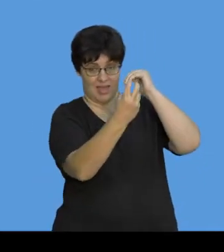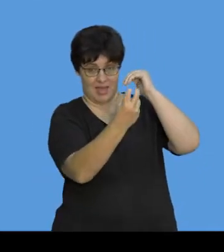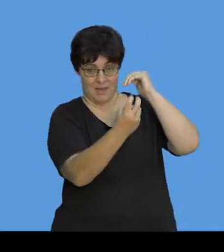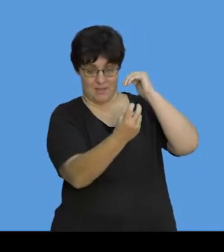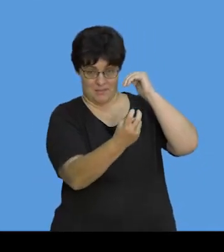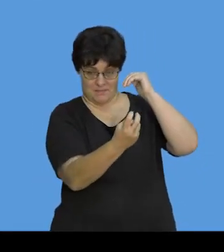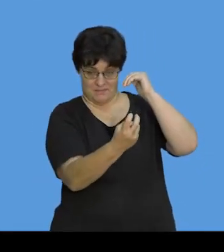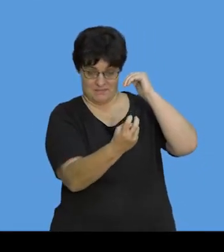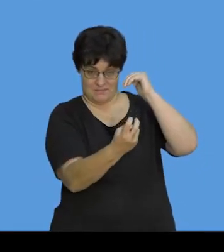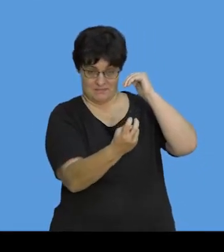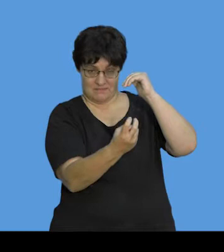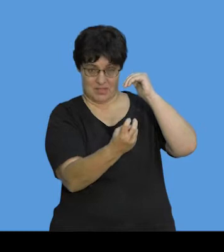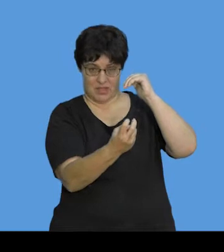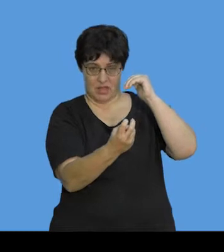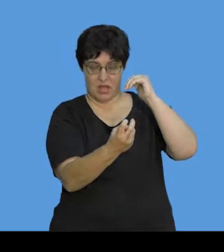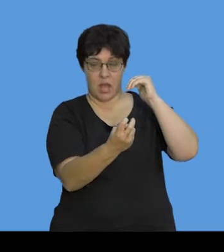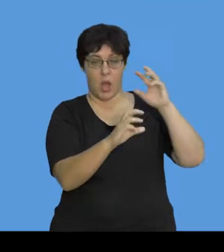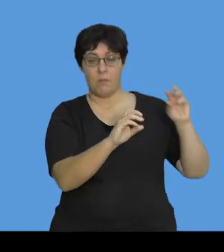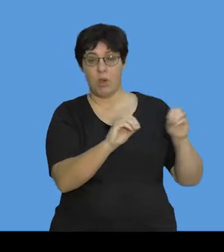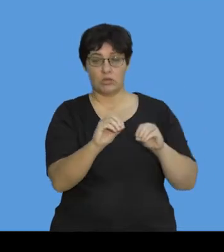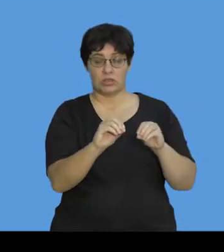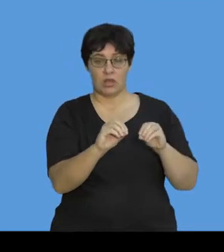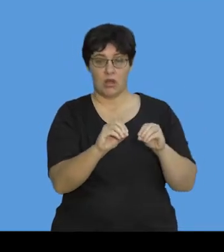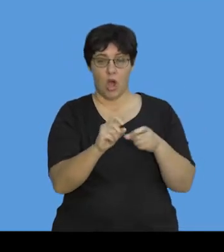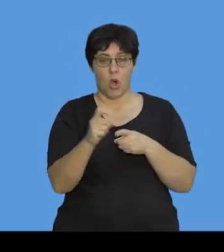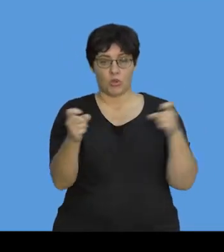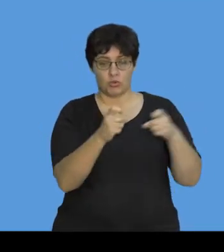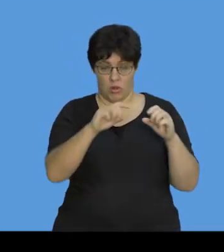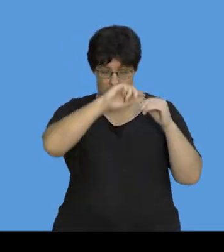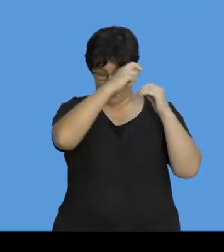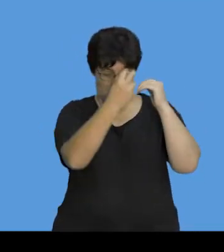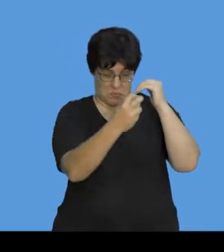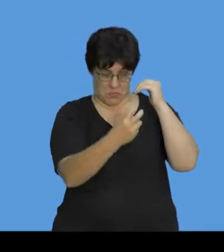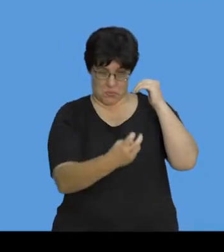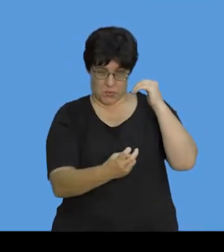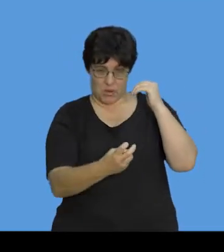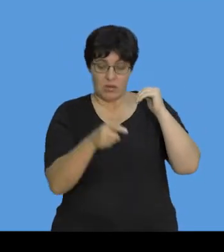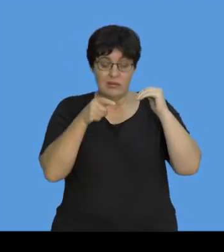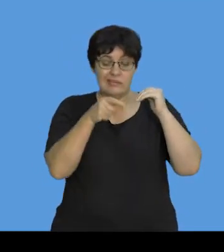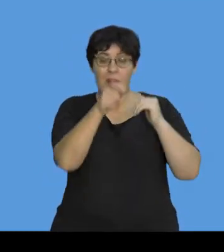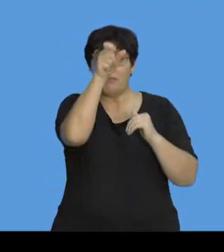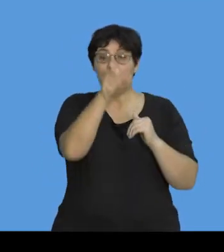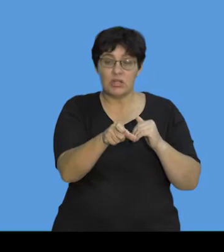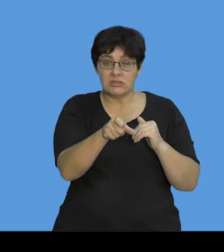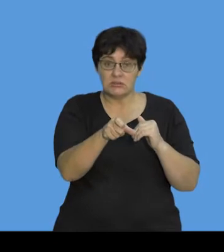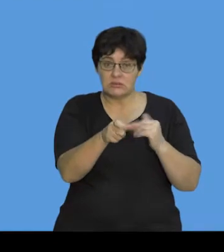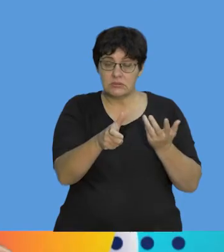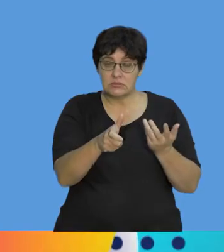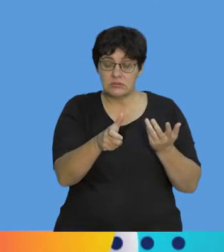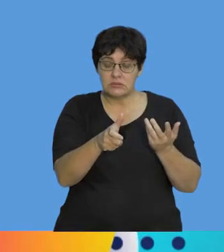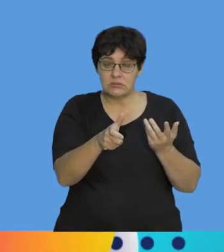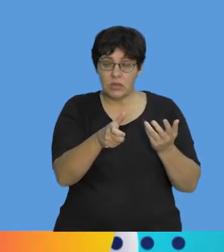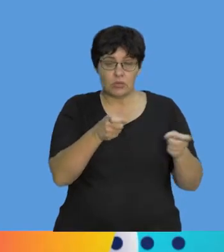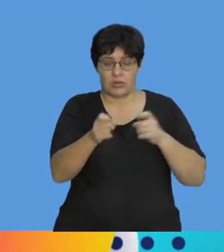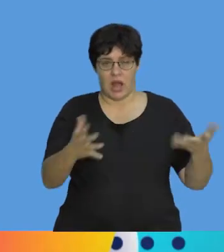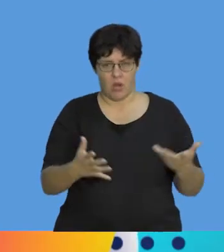skydiver able to control their motion as they fall to the ground? Personally, jumping out of a perfectly